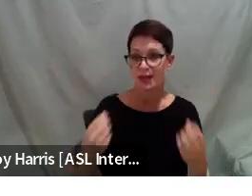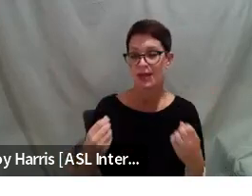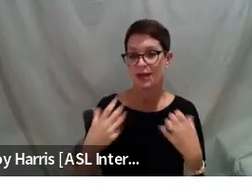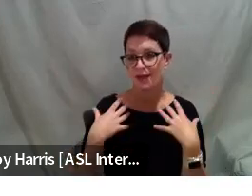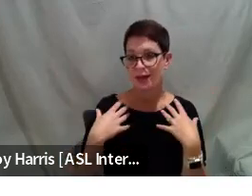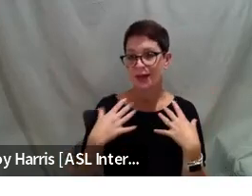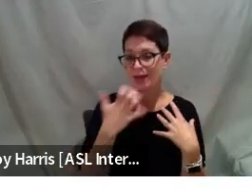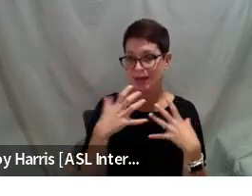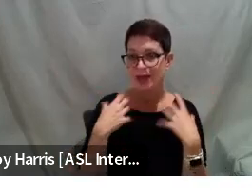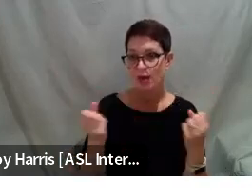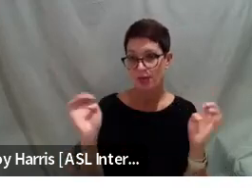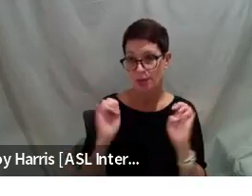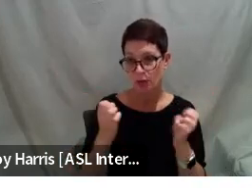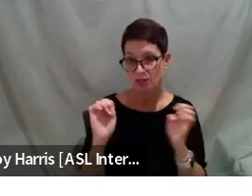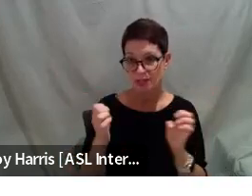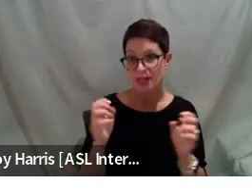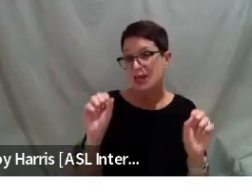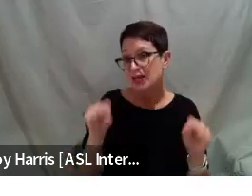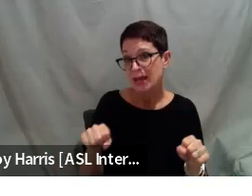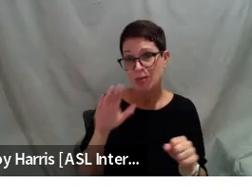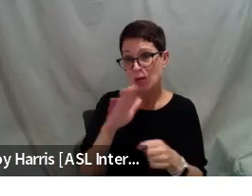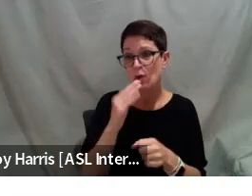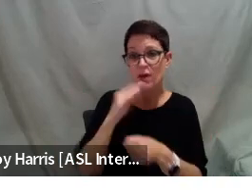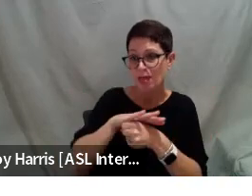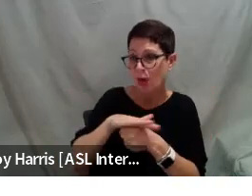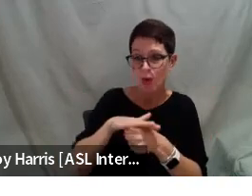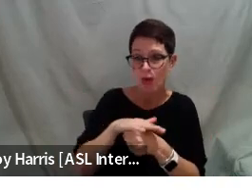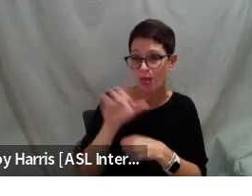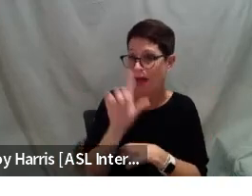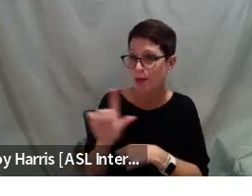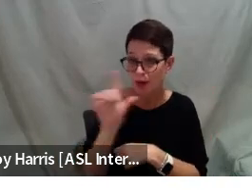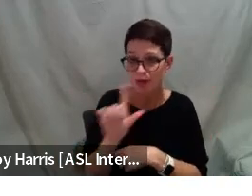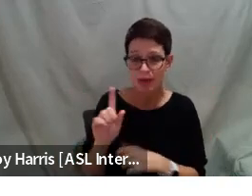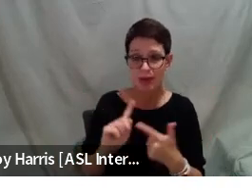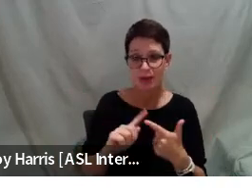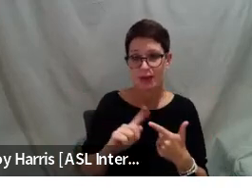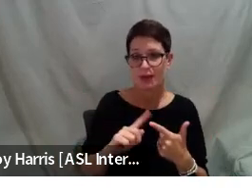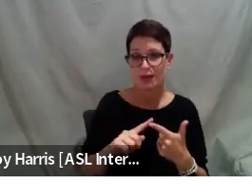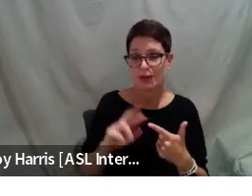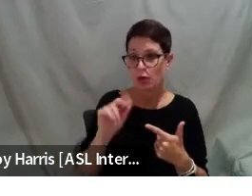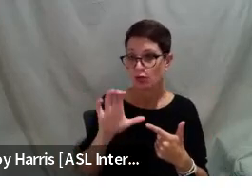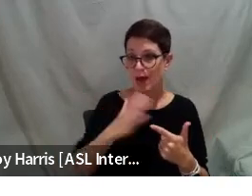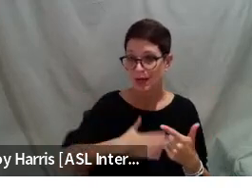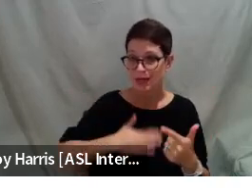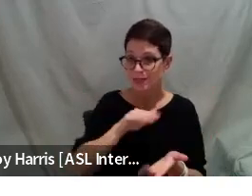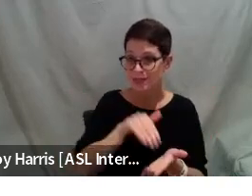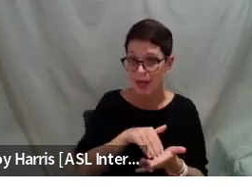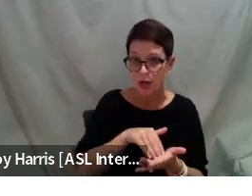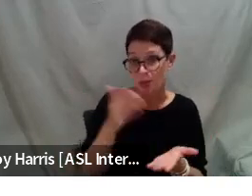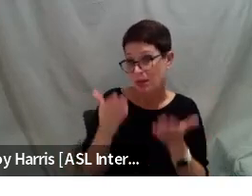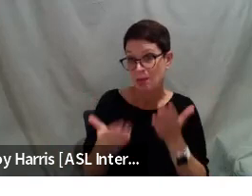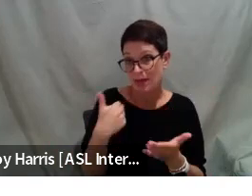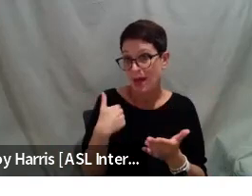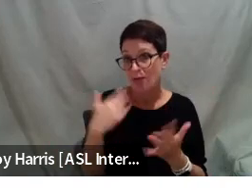emergency. And this can be your local library or rec center, maybe a cooling